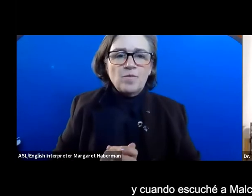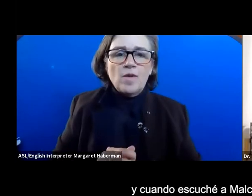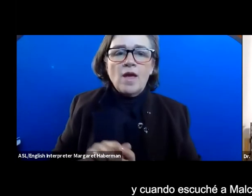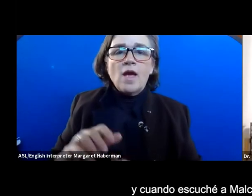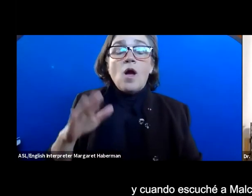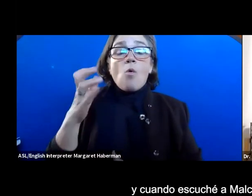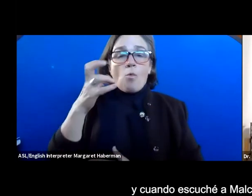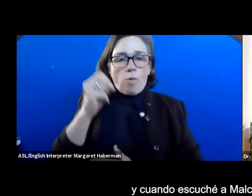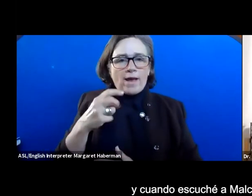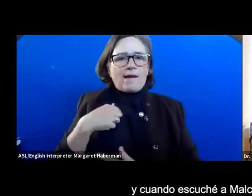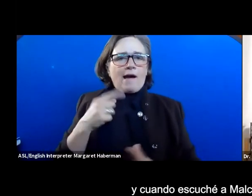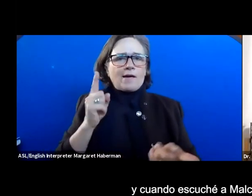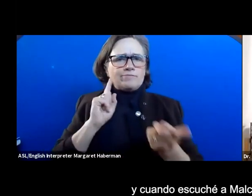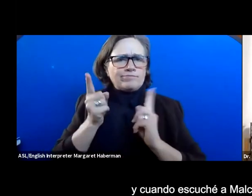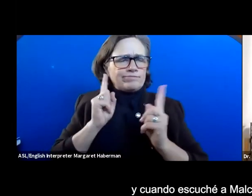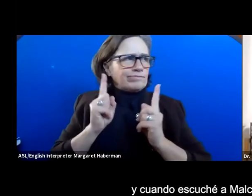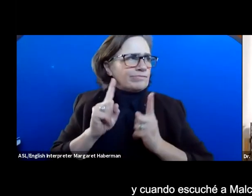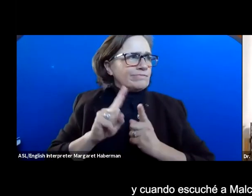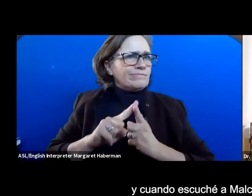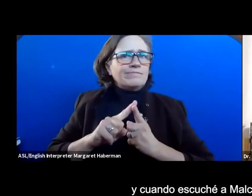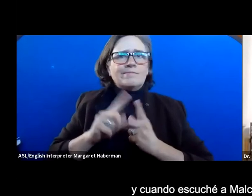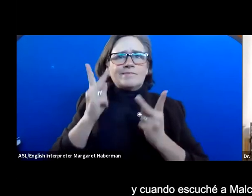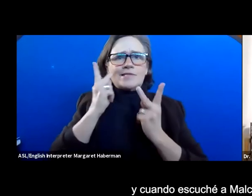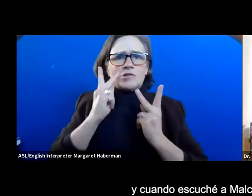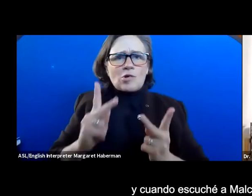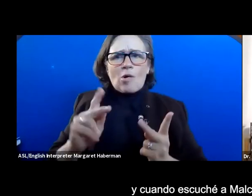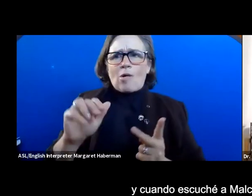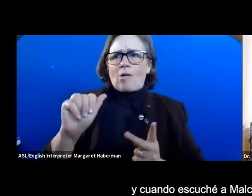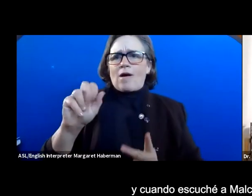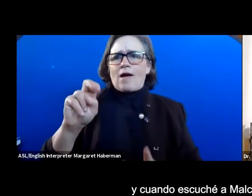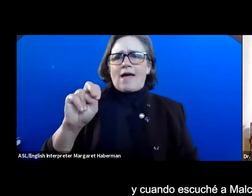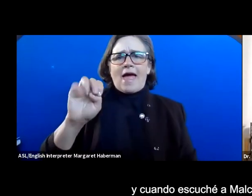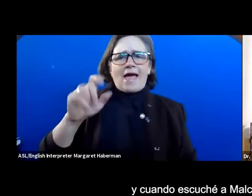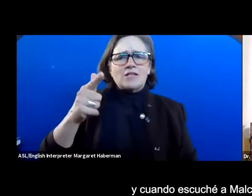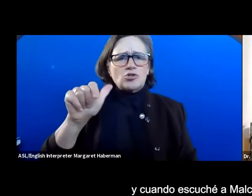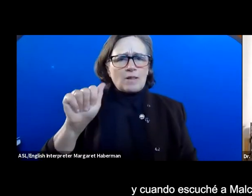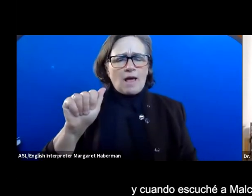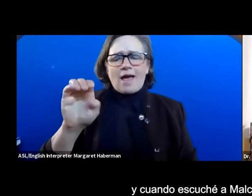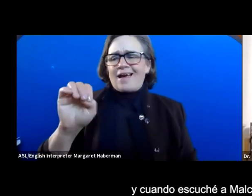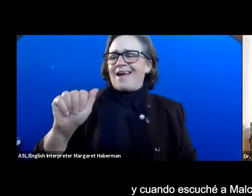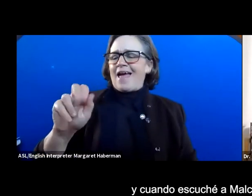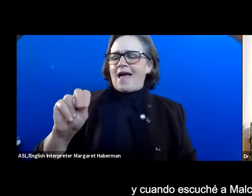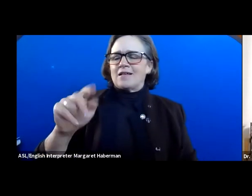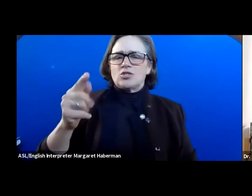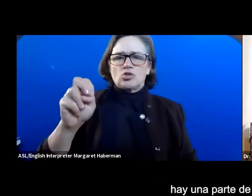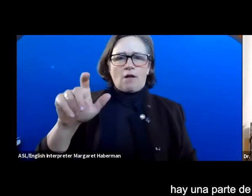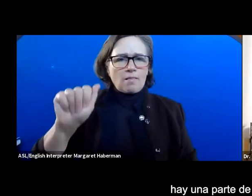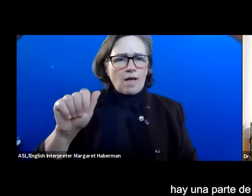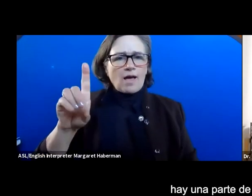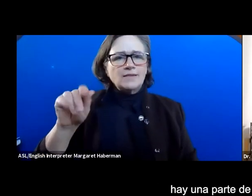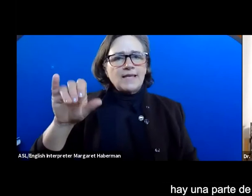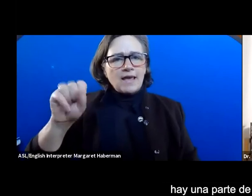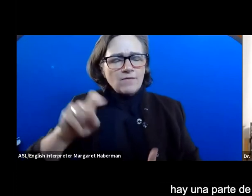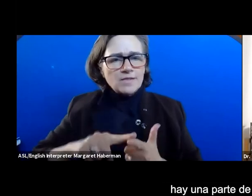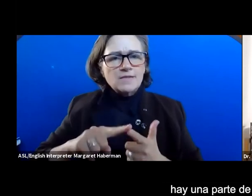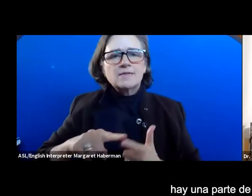heard Malcolm X and Angela Davis and Cornel West talk about Palestine, there is a part